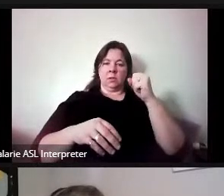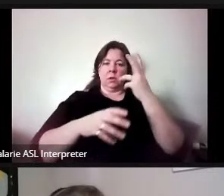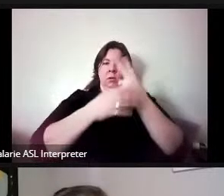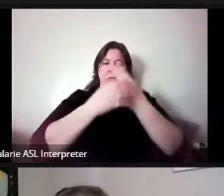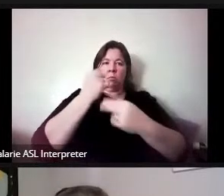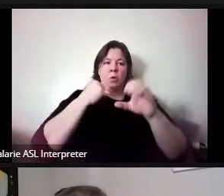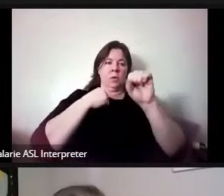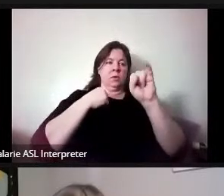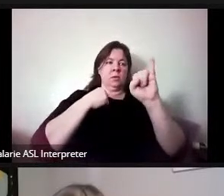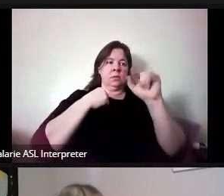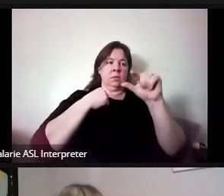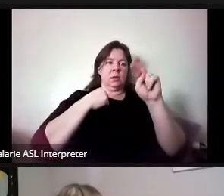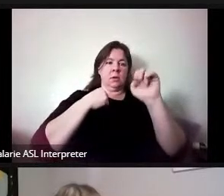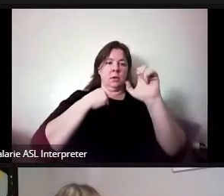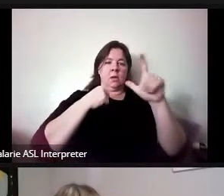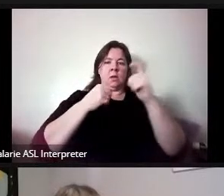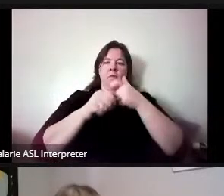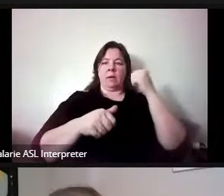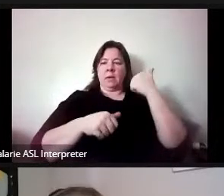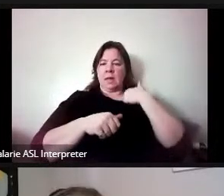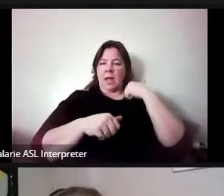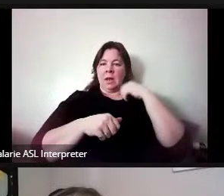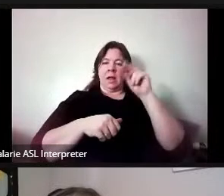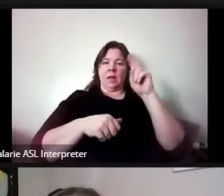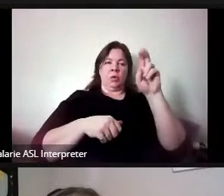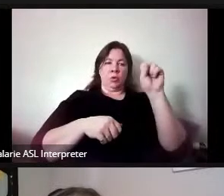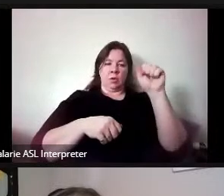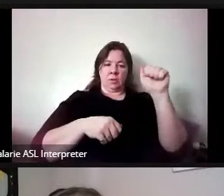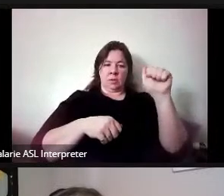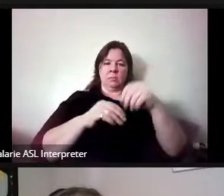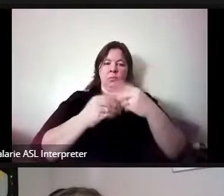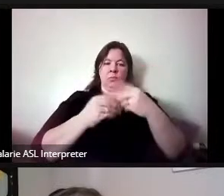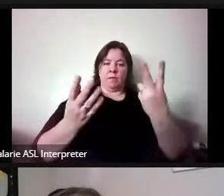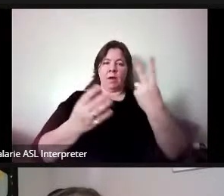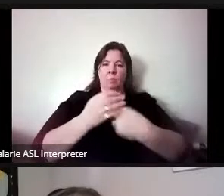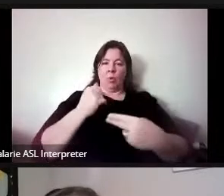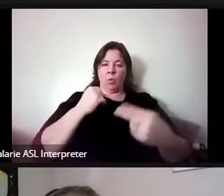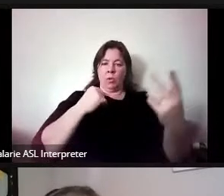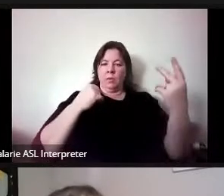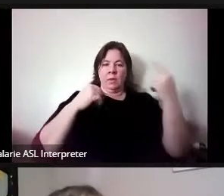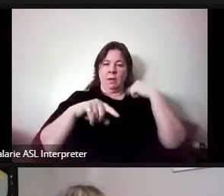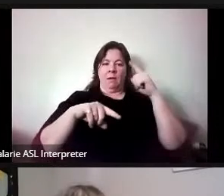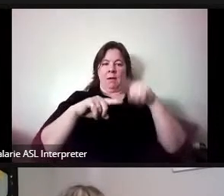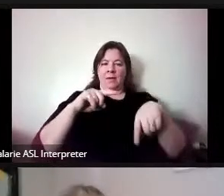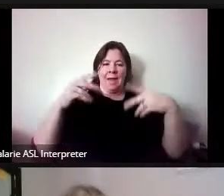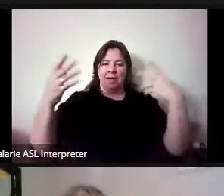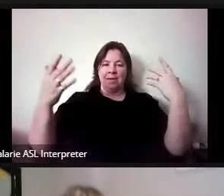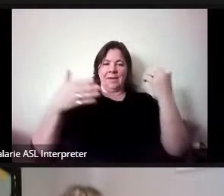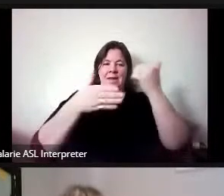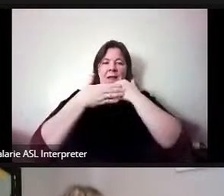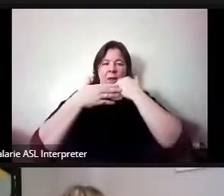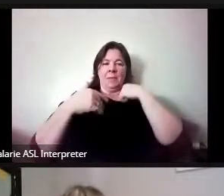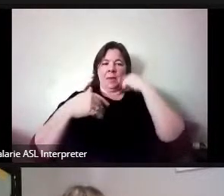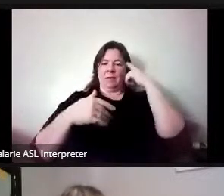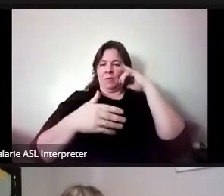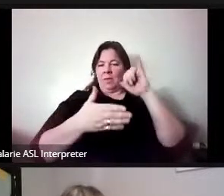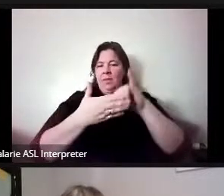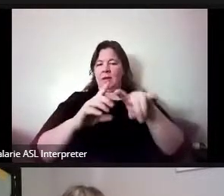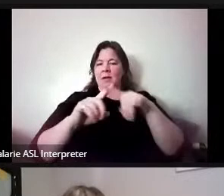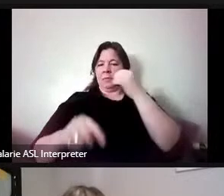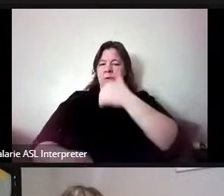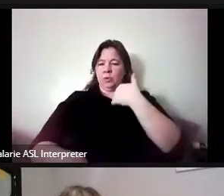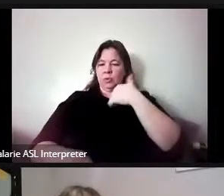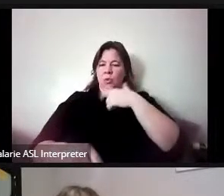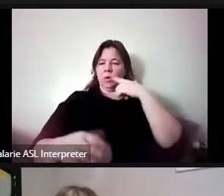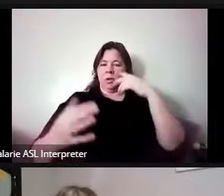from Canada also and from US signals also, the mobile signals. So was not able to help me out for that. Was sorry for that,